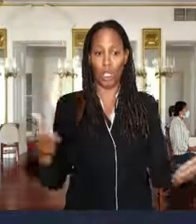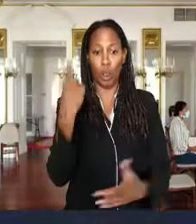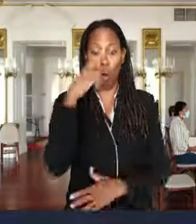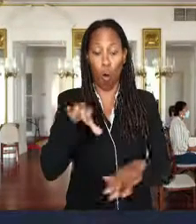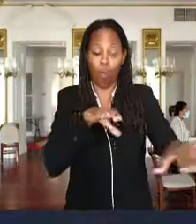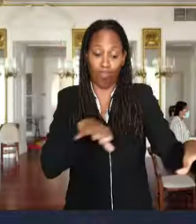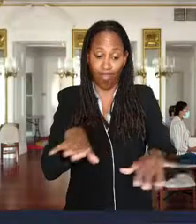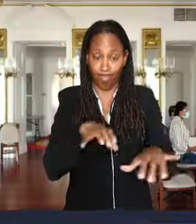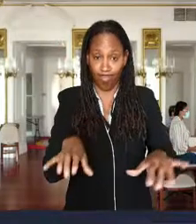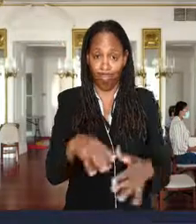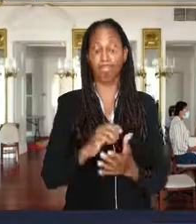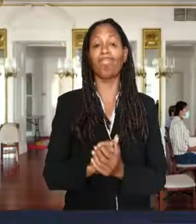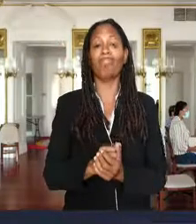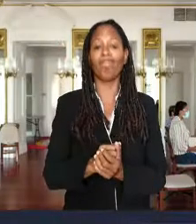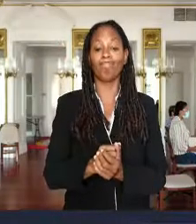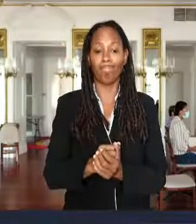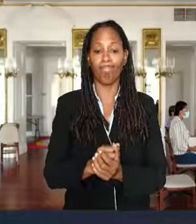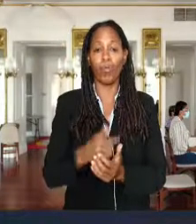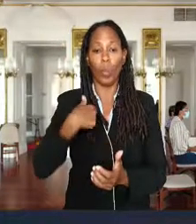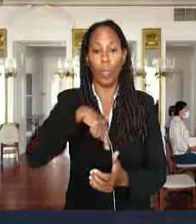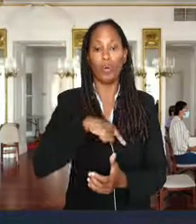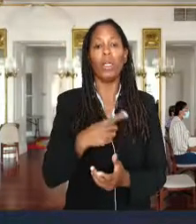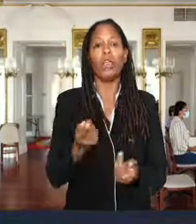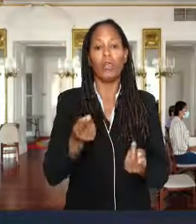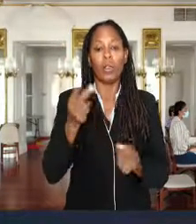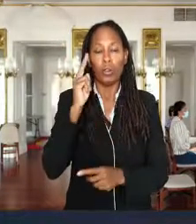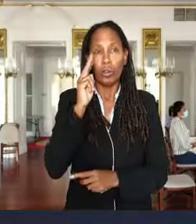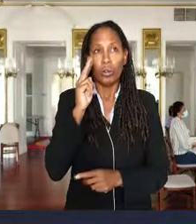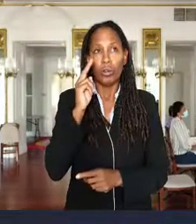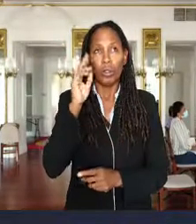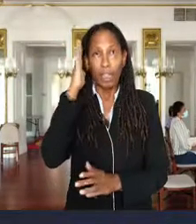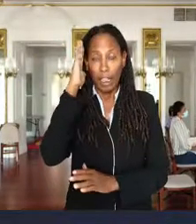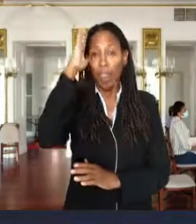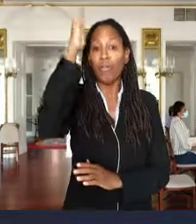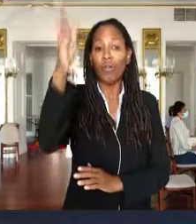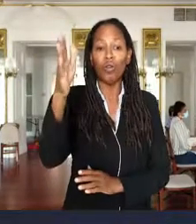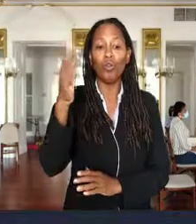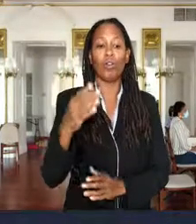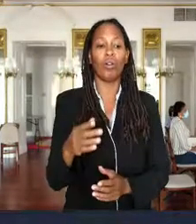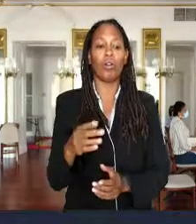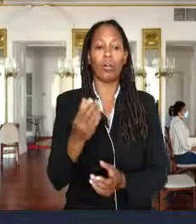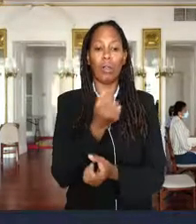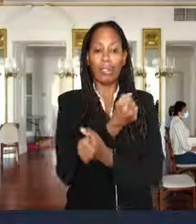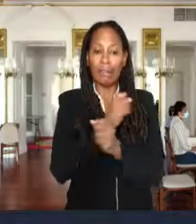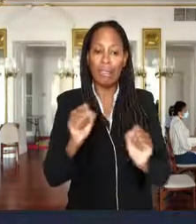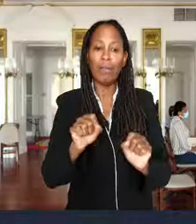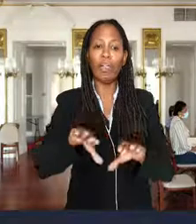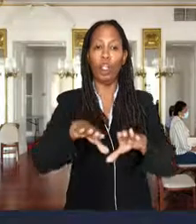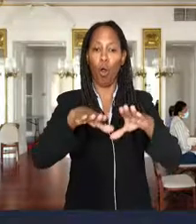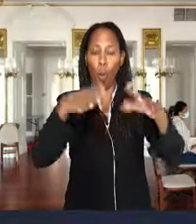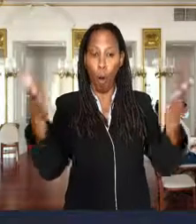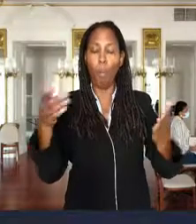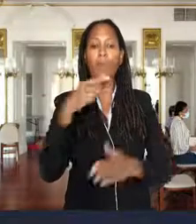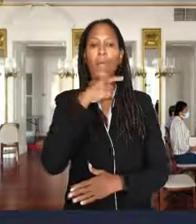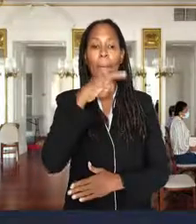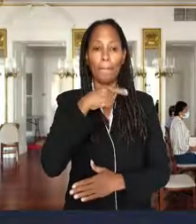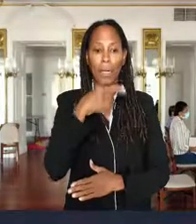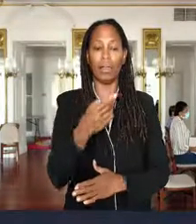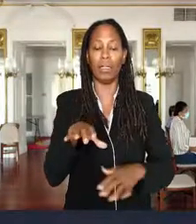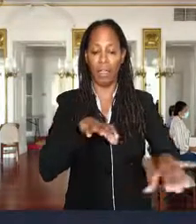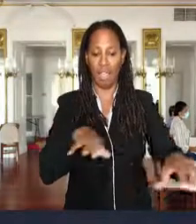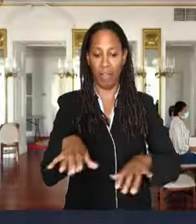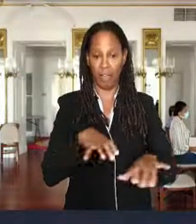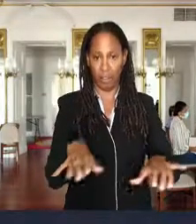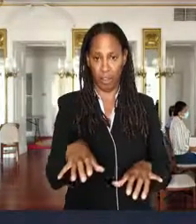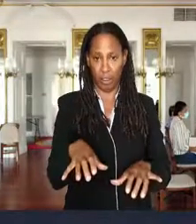activities as we look to safely reopen in businesses and resume public events. As we get closer to our launch